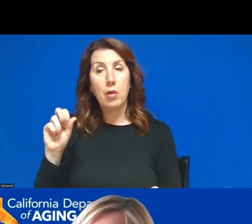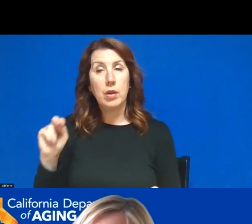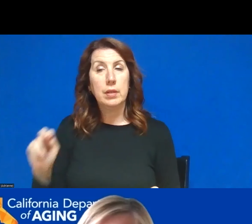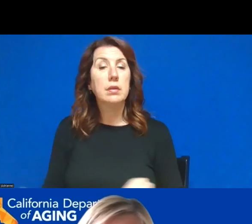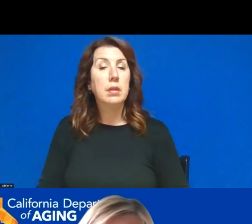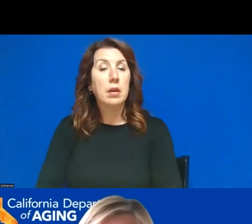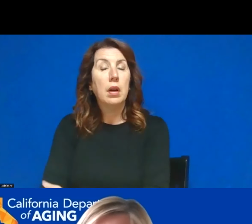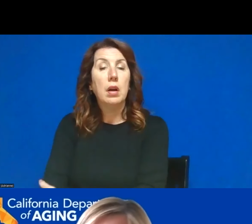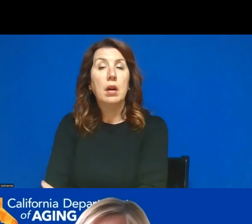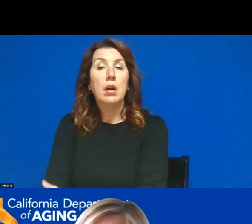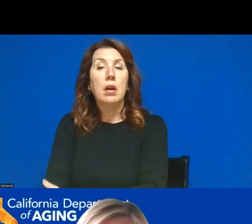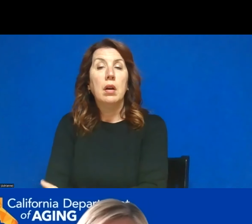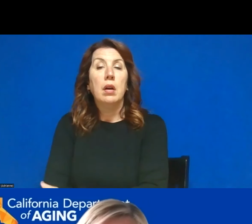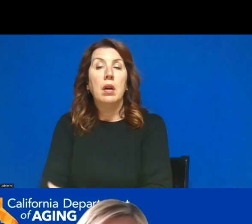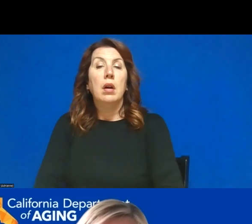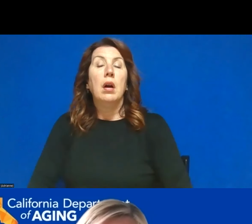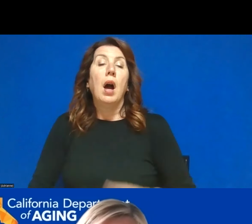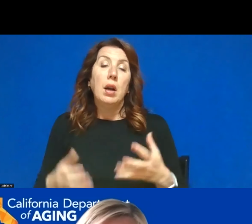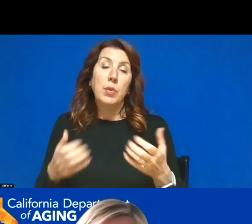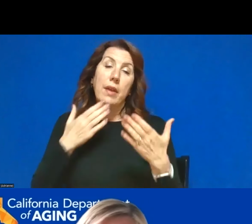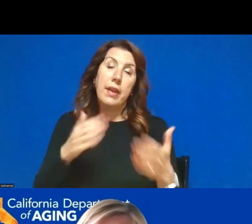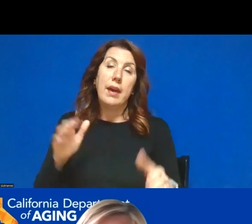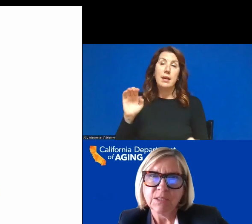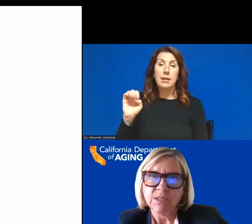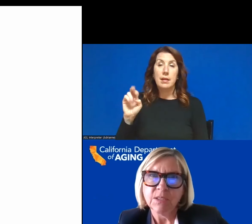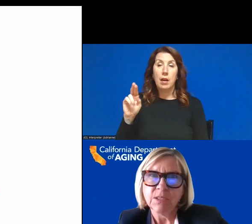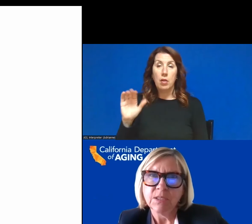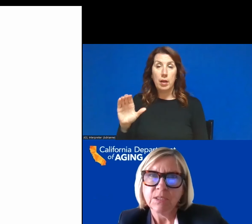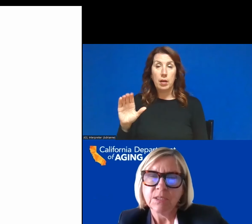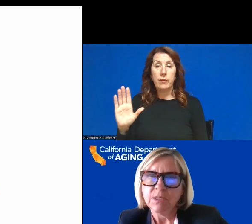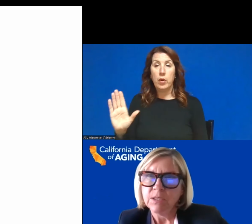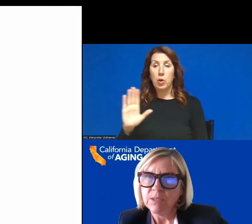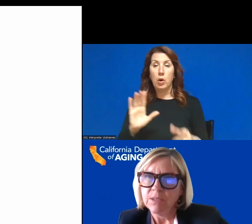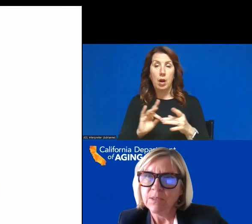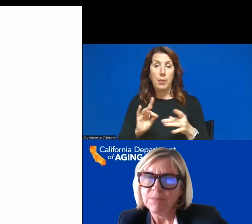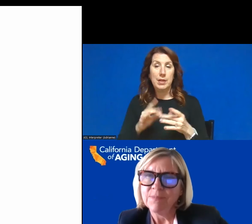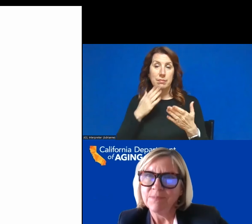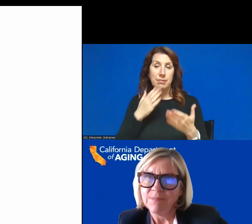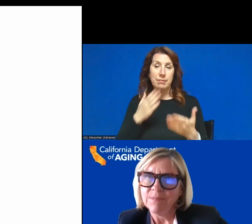I just want to thank you, Eric, for your comments. Appreciate it very much. And